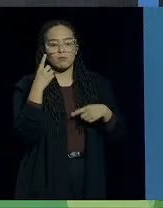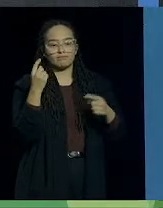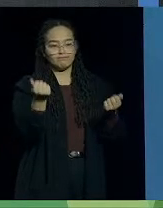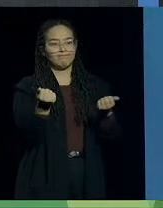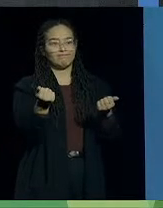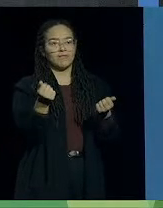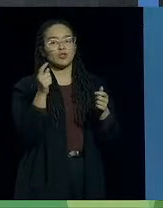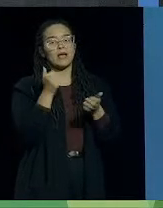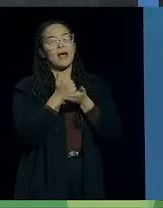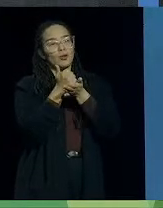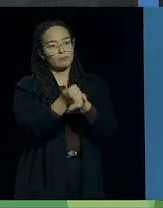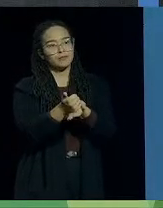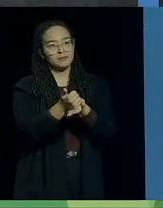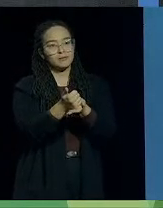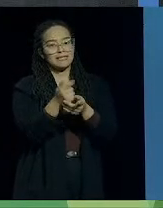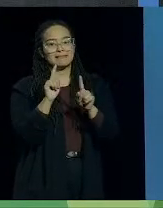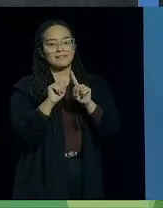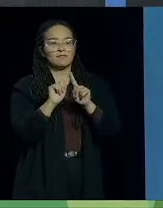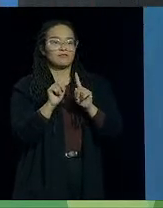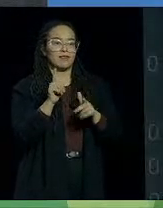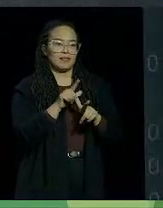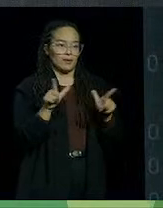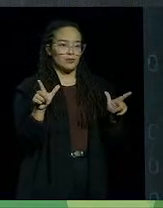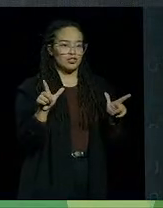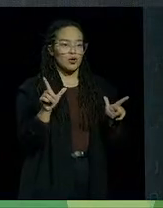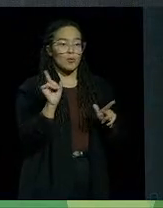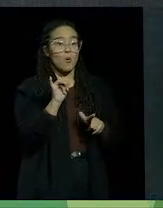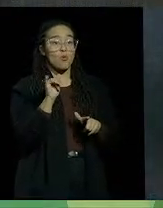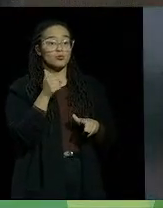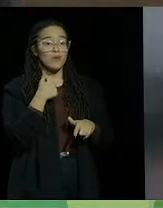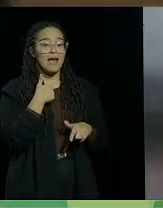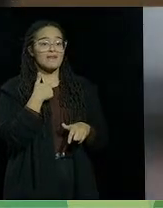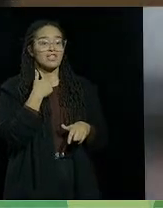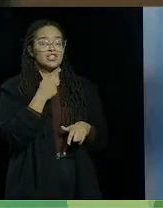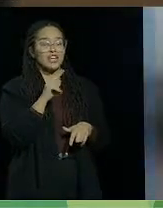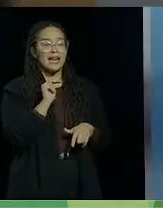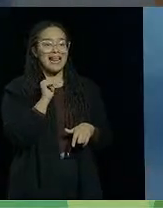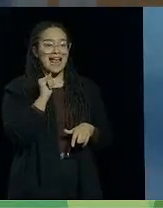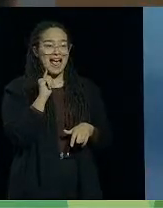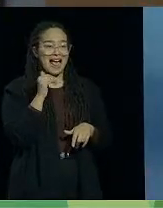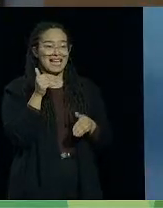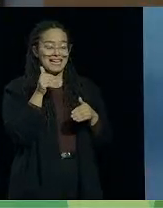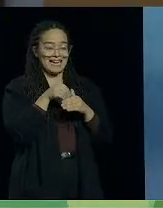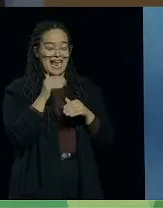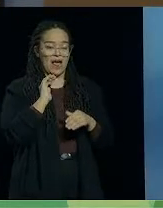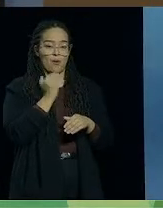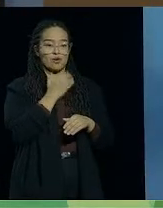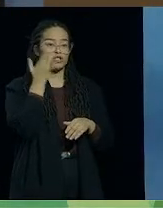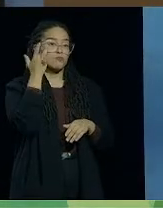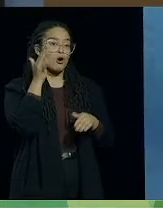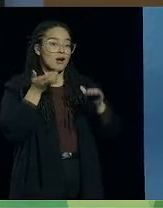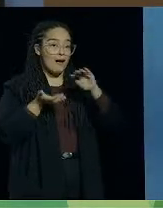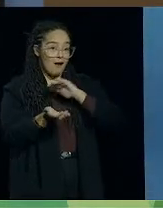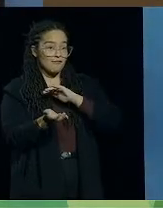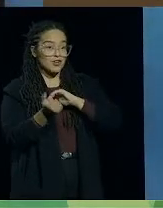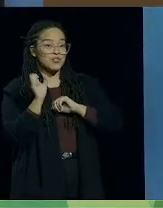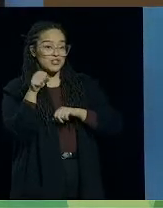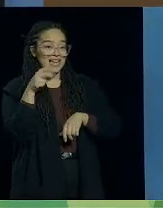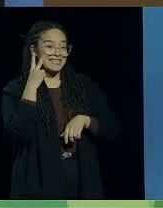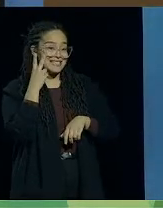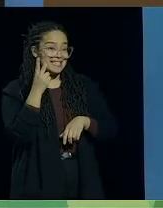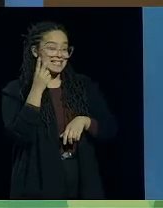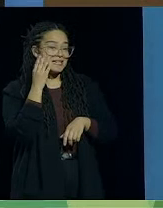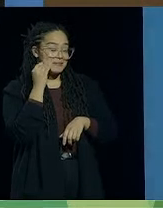in multiple different languages. We've also put Gen AI into our Series 8 smart oven, which you also can experience here